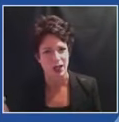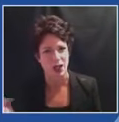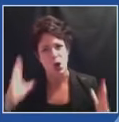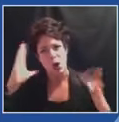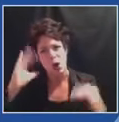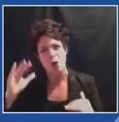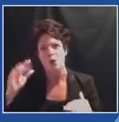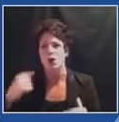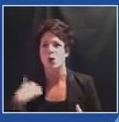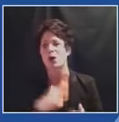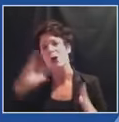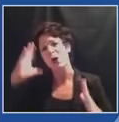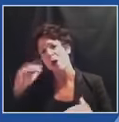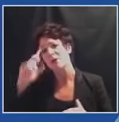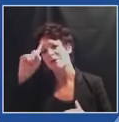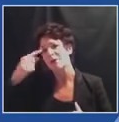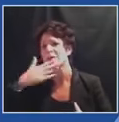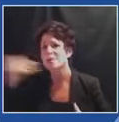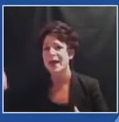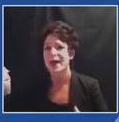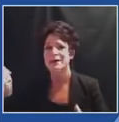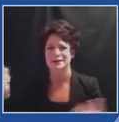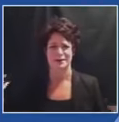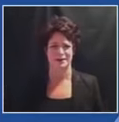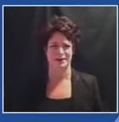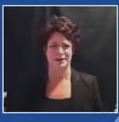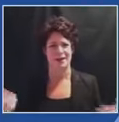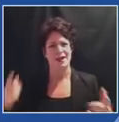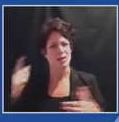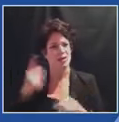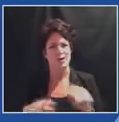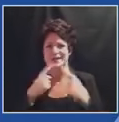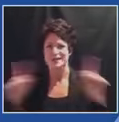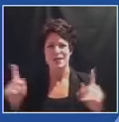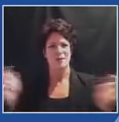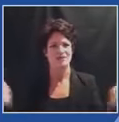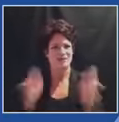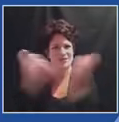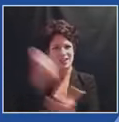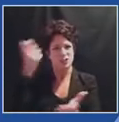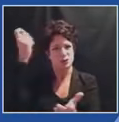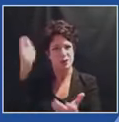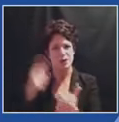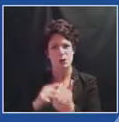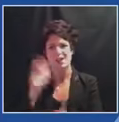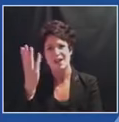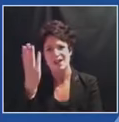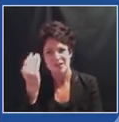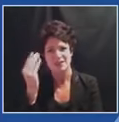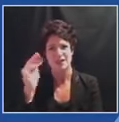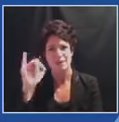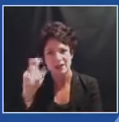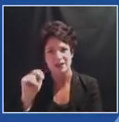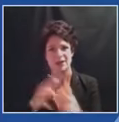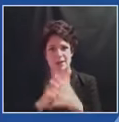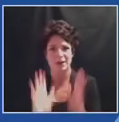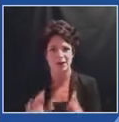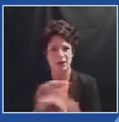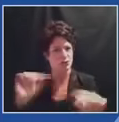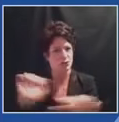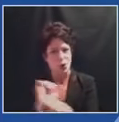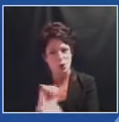Mr. President. Quit claiming victory with almost 15 million un-Americans still out of work because of the